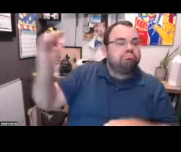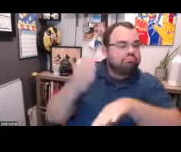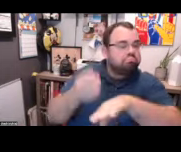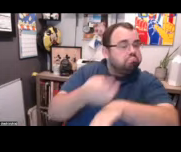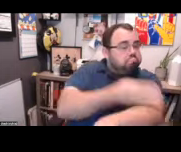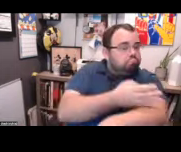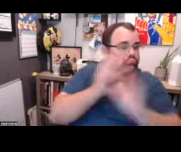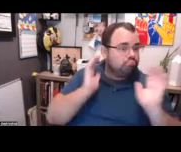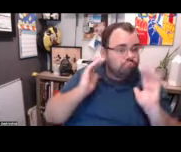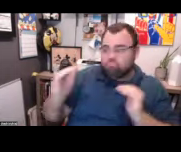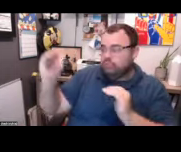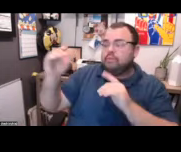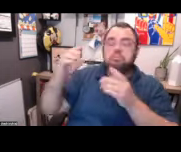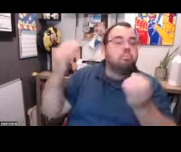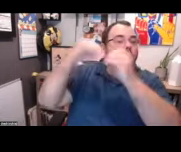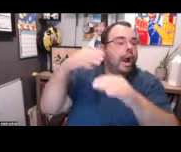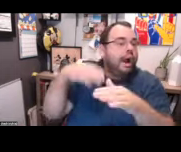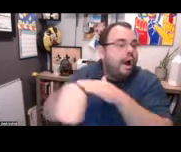Get to this level.